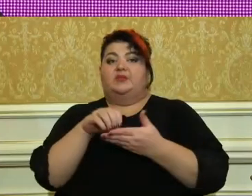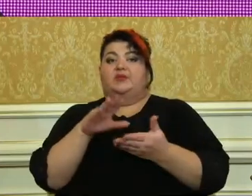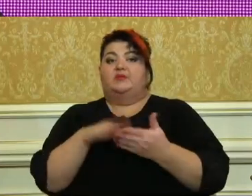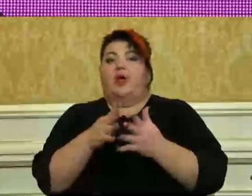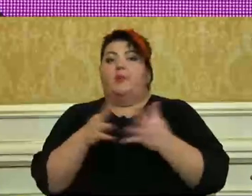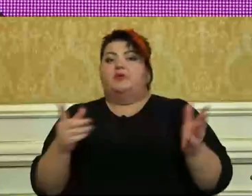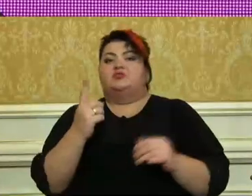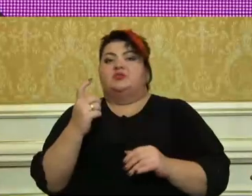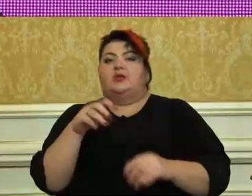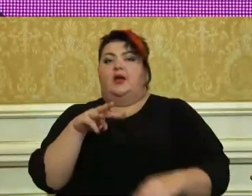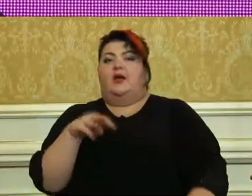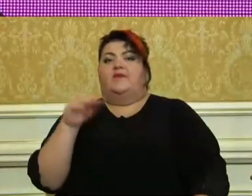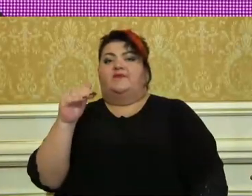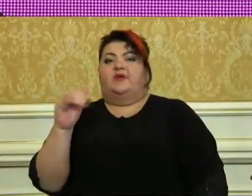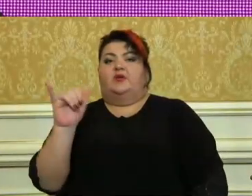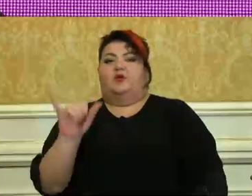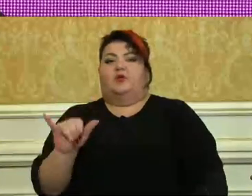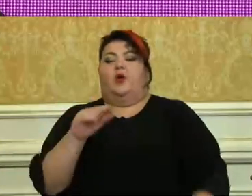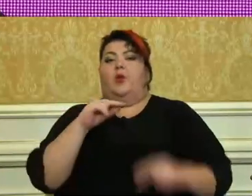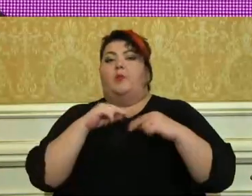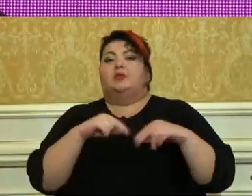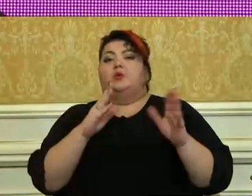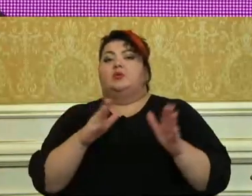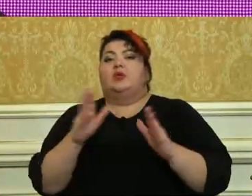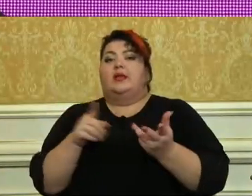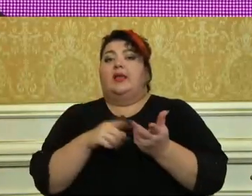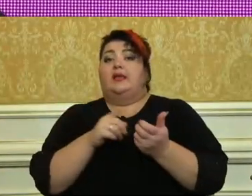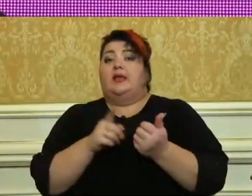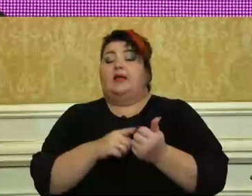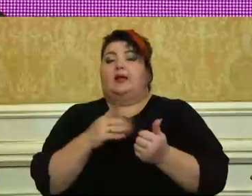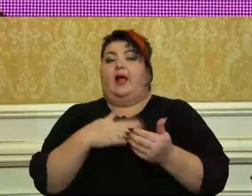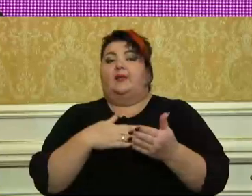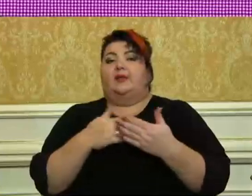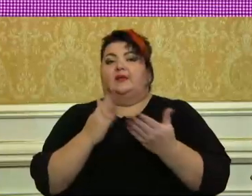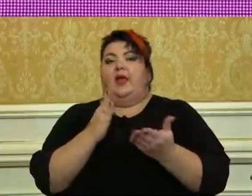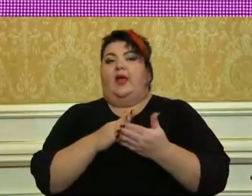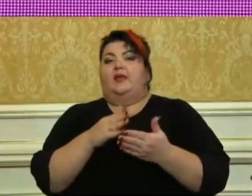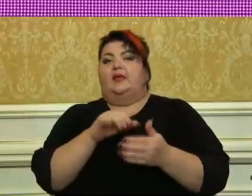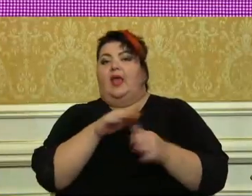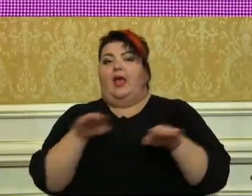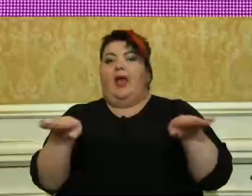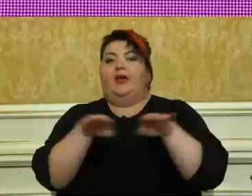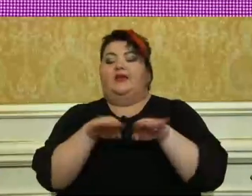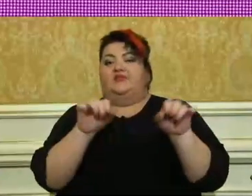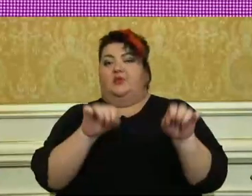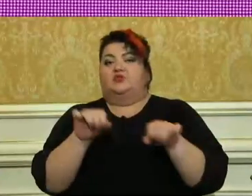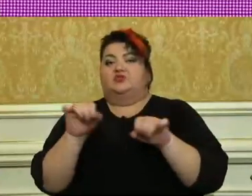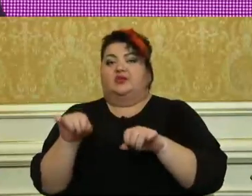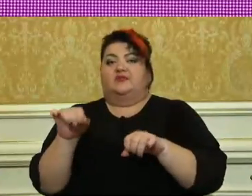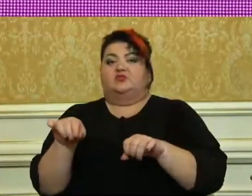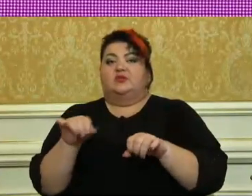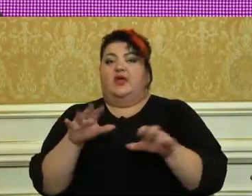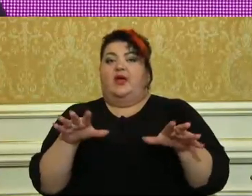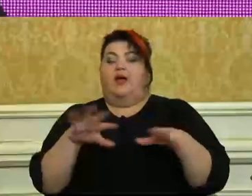there are a lot of 100 different political entities, but some committees are not actually working, and your caucus,